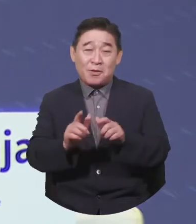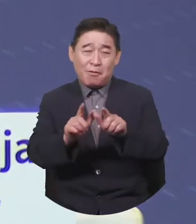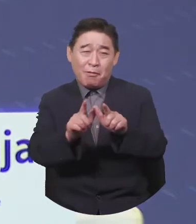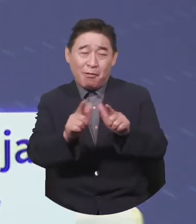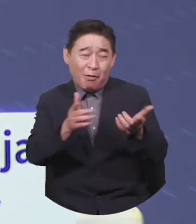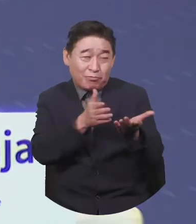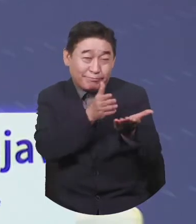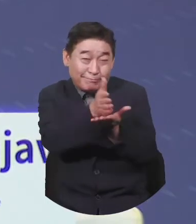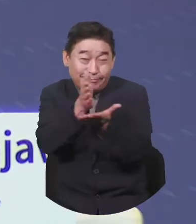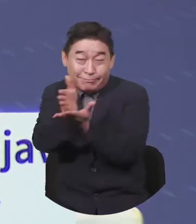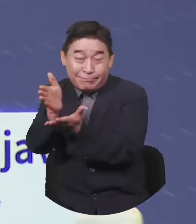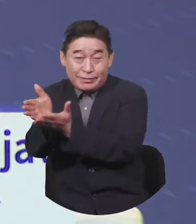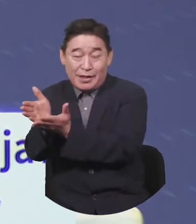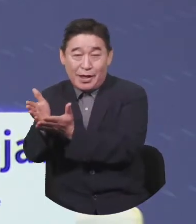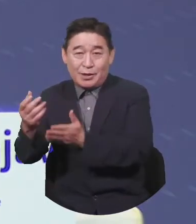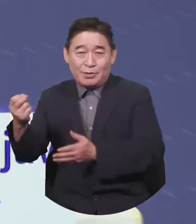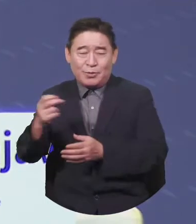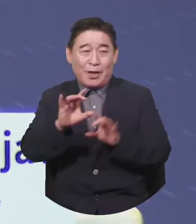move forward on